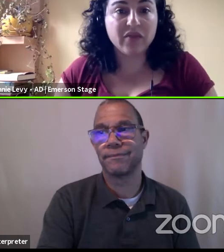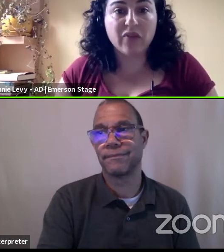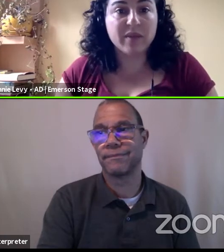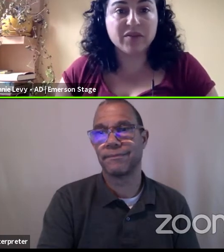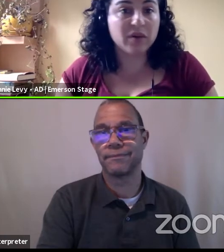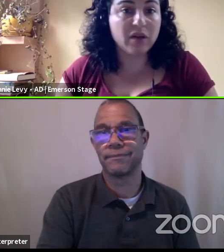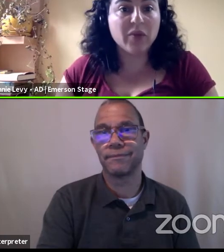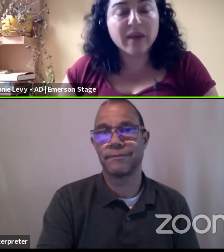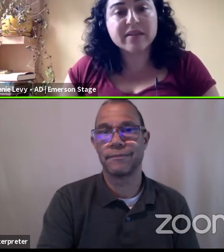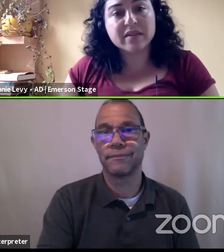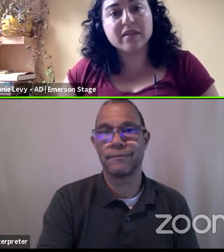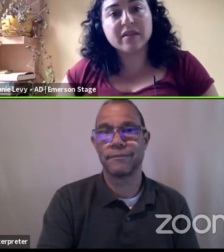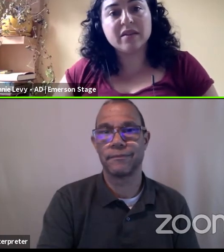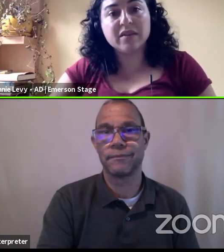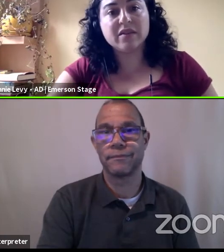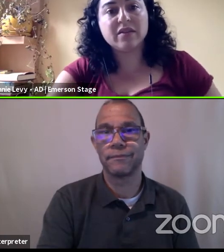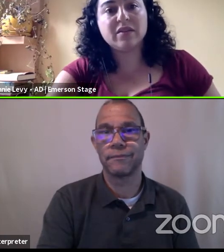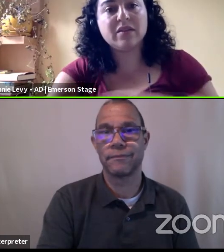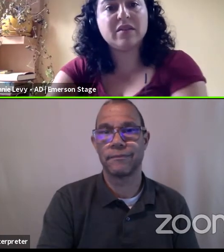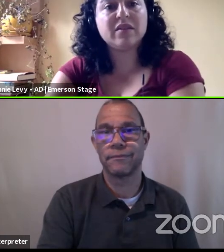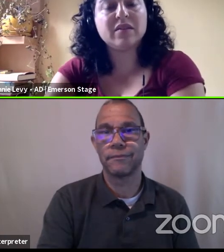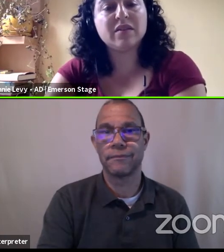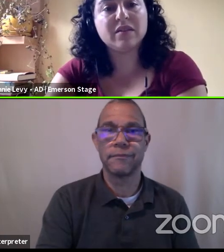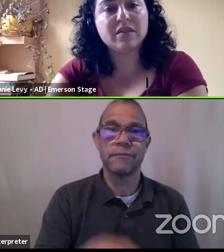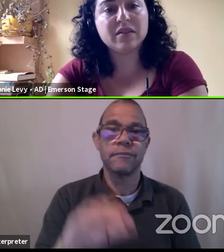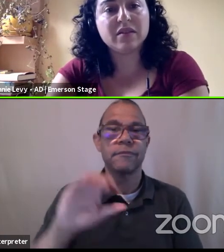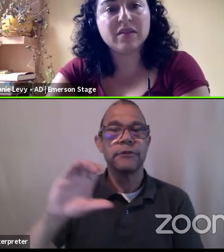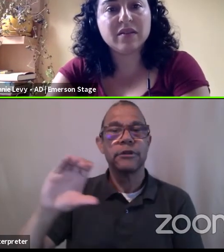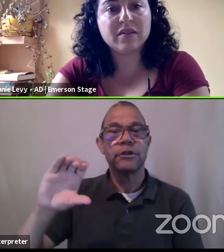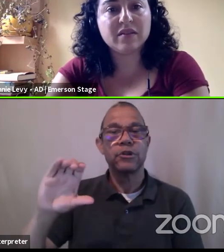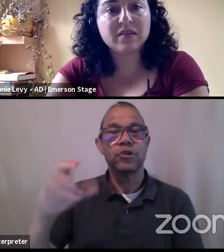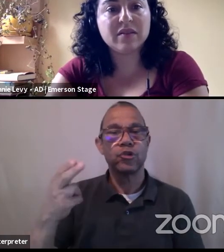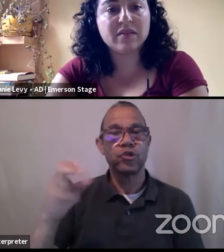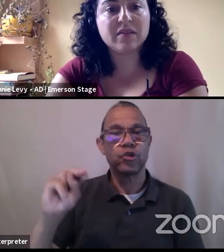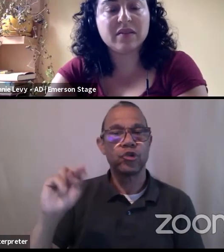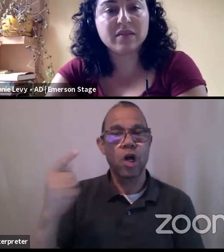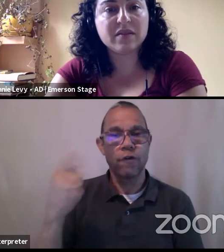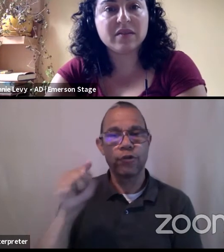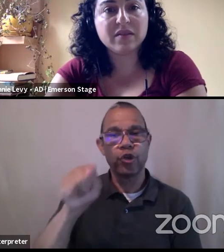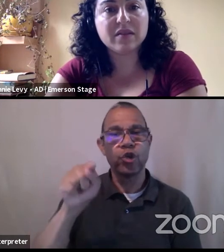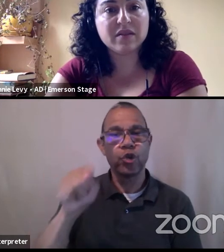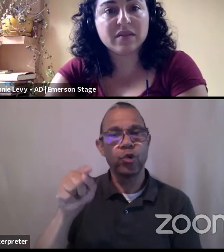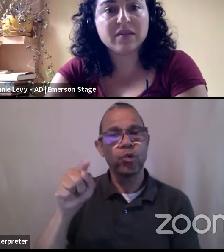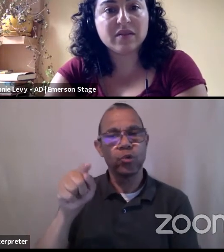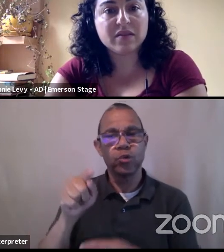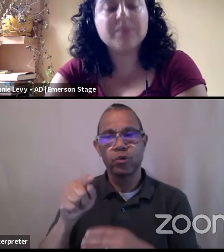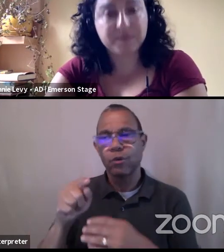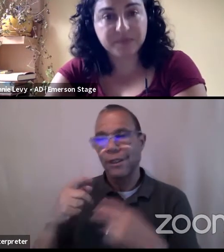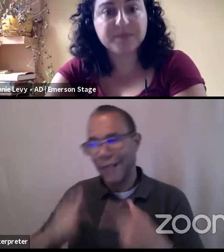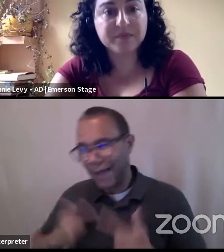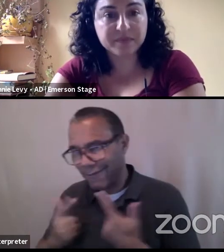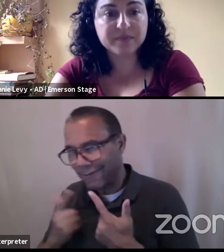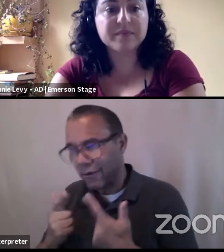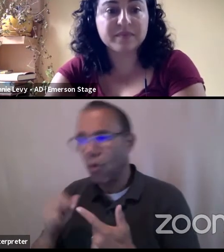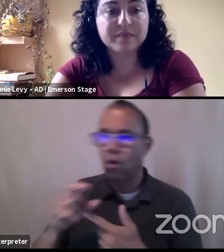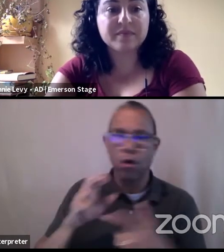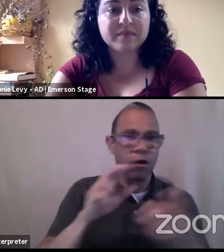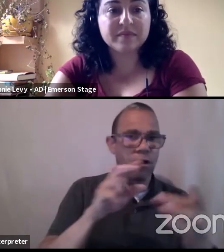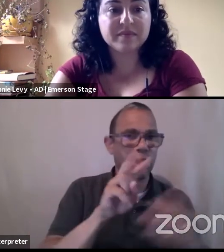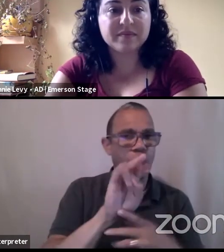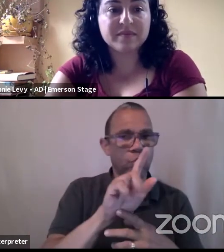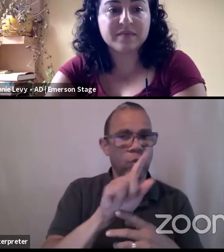audience involvement or otherwise? Yeah, what's specific of this year's theater practice